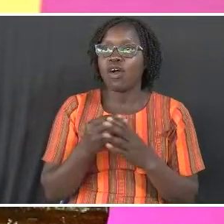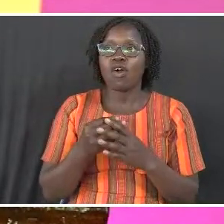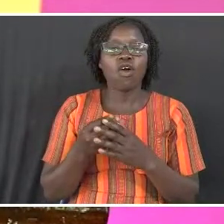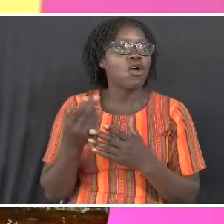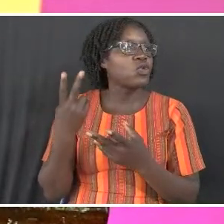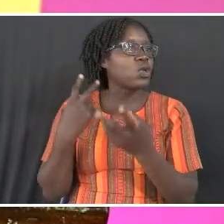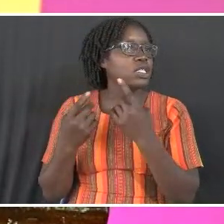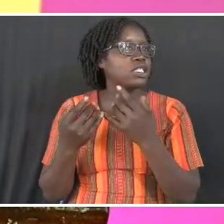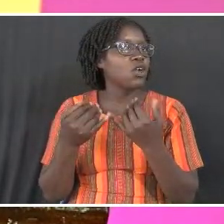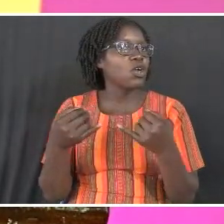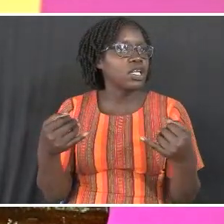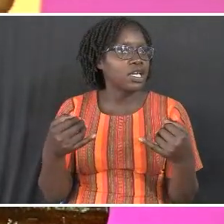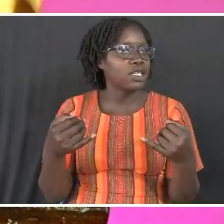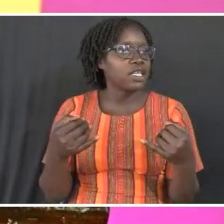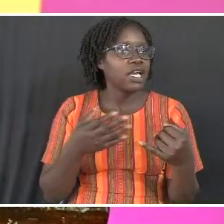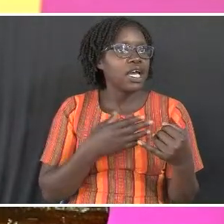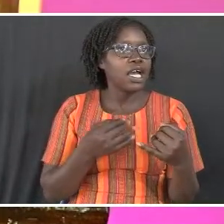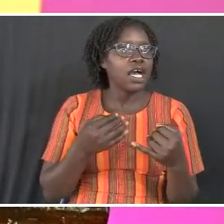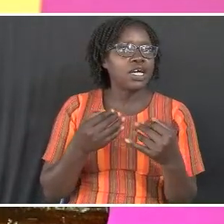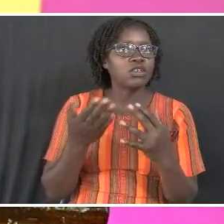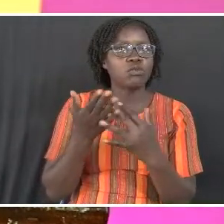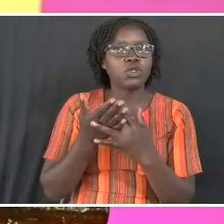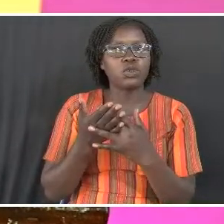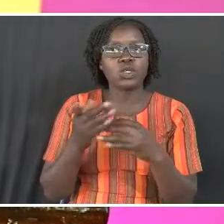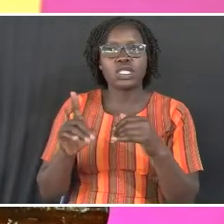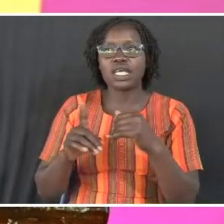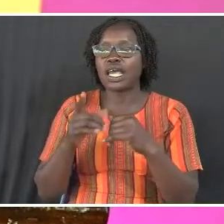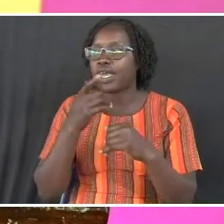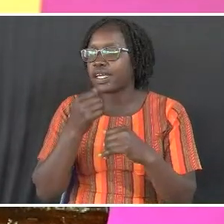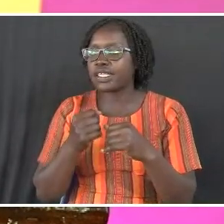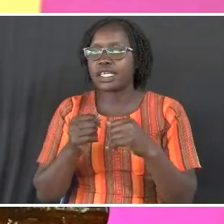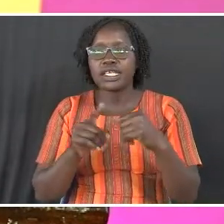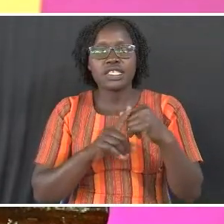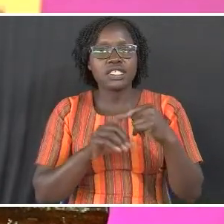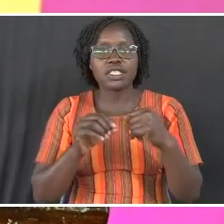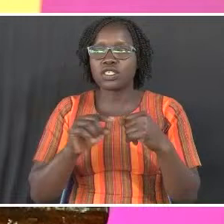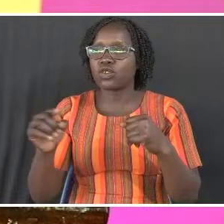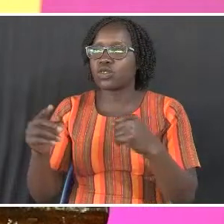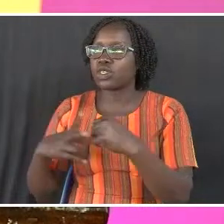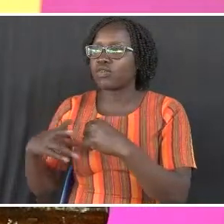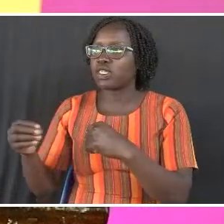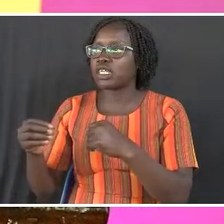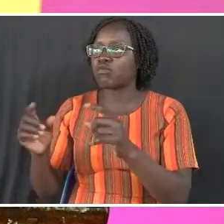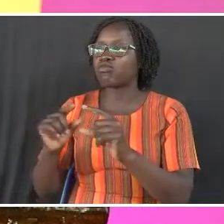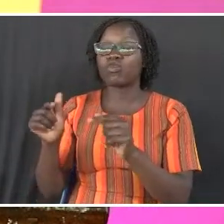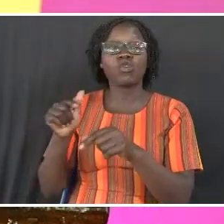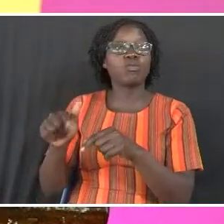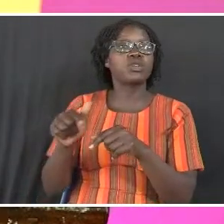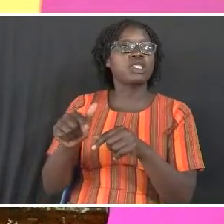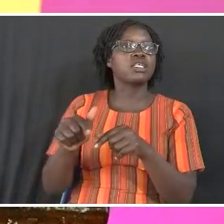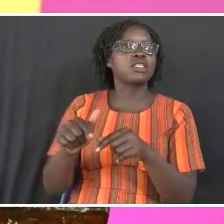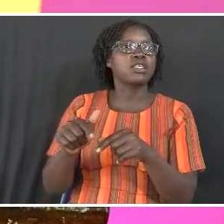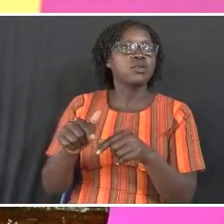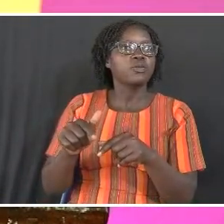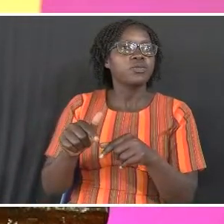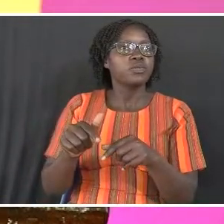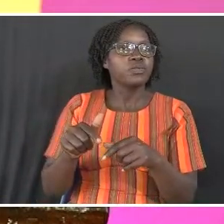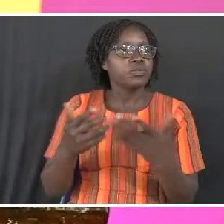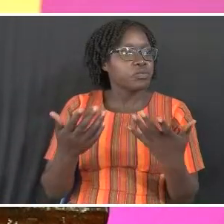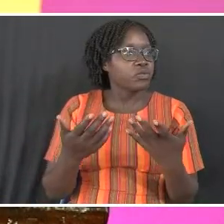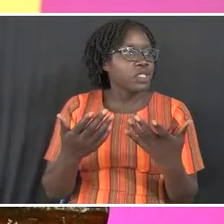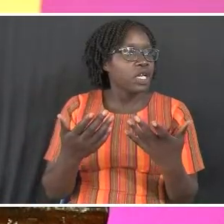listening to me online and you're between the age of 60 and 70, you fall in this category. We are not calling you an